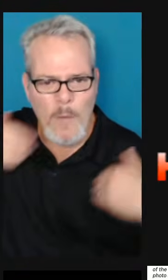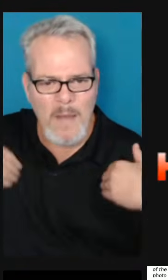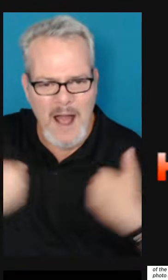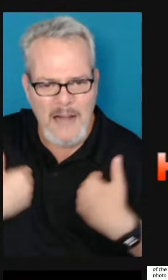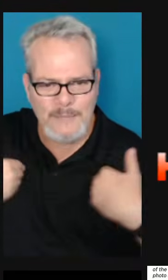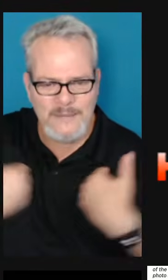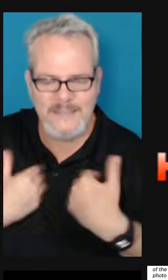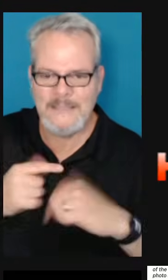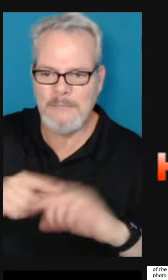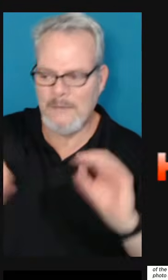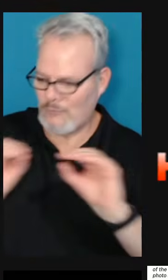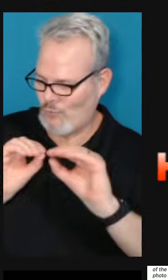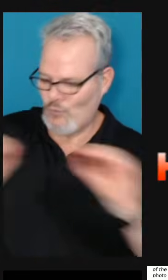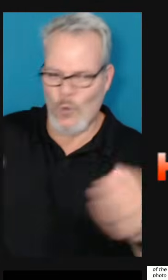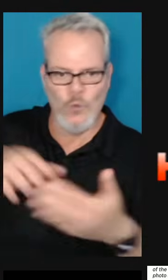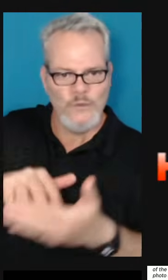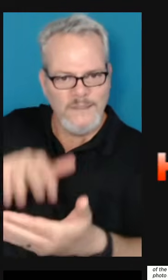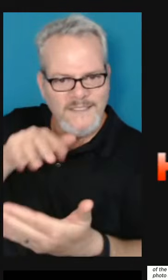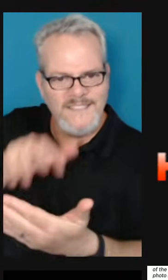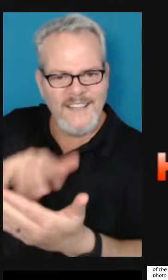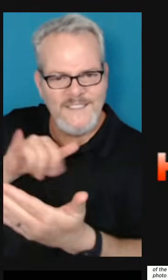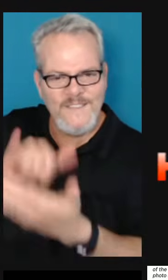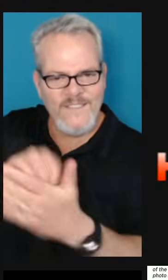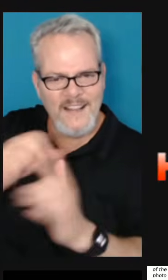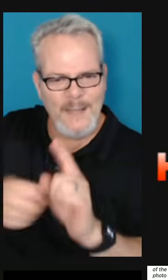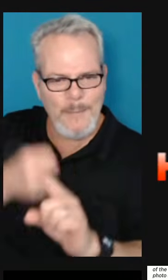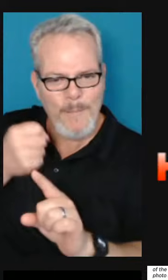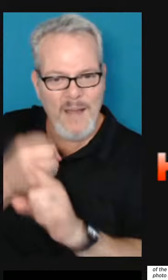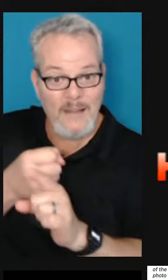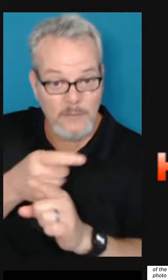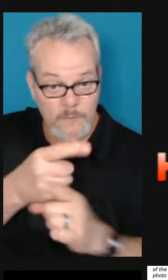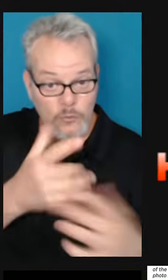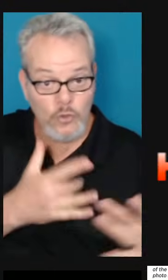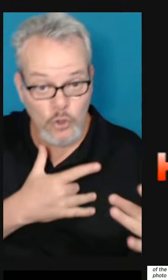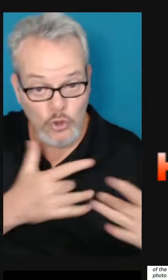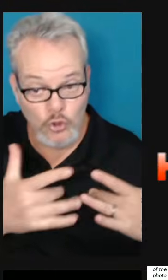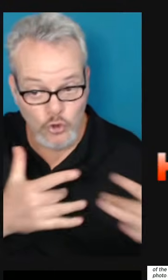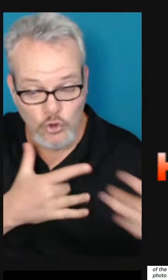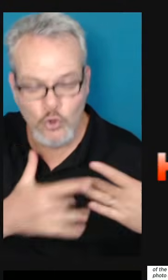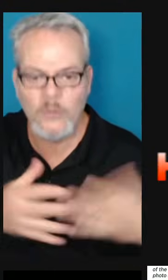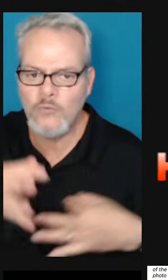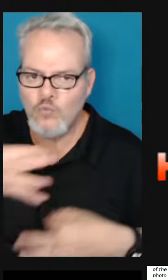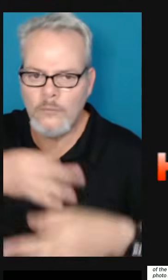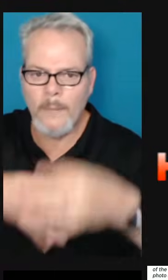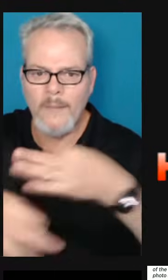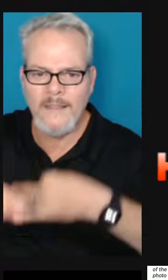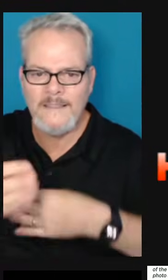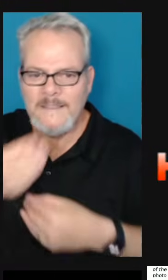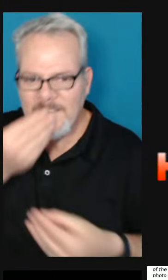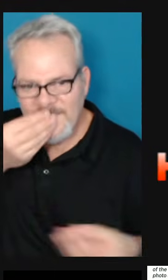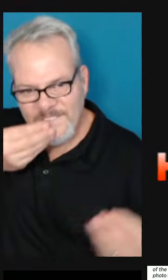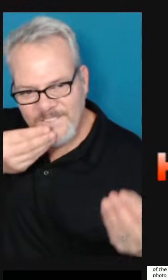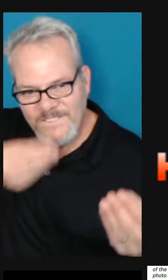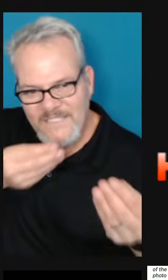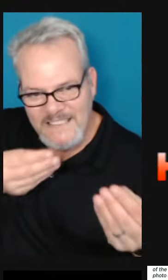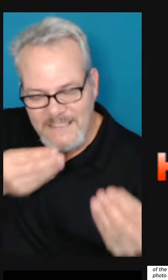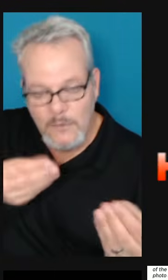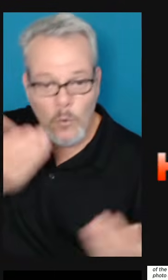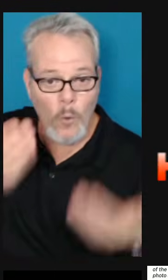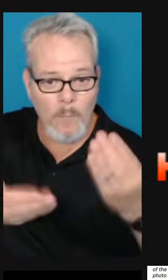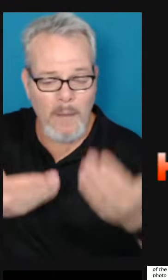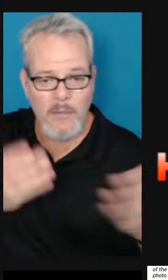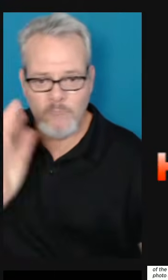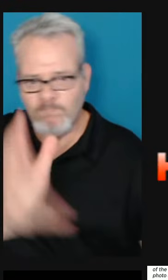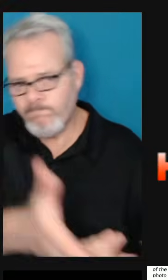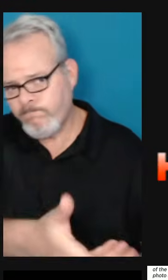impacts. So if you're concerned, consider supplementing your animal's feed or relocating them to an area where